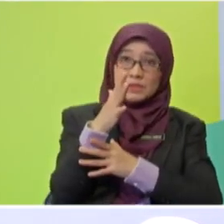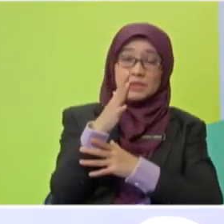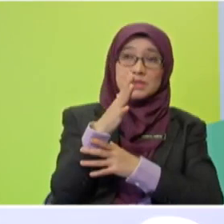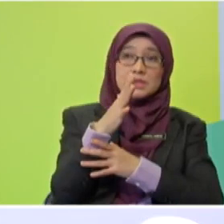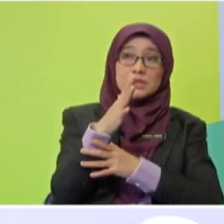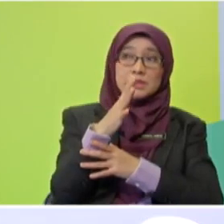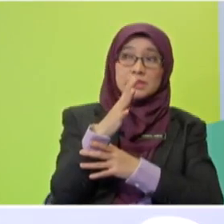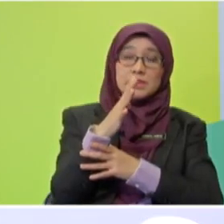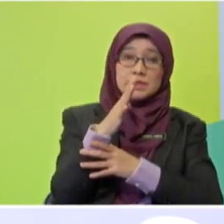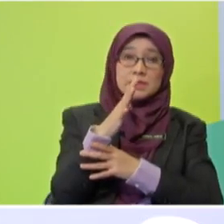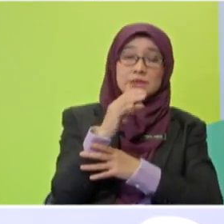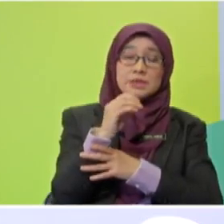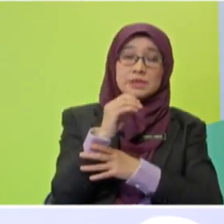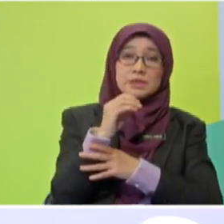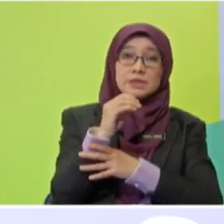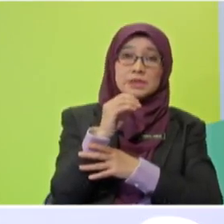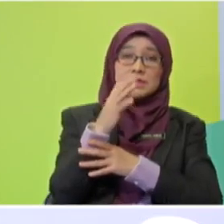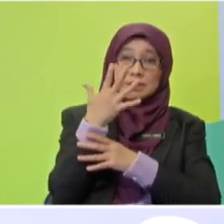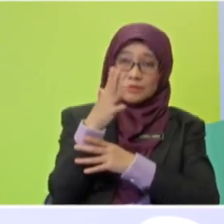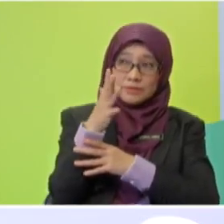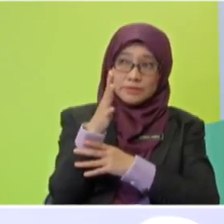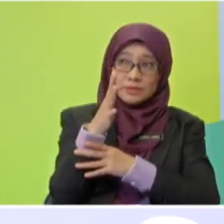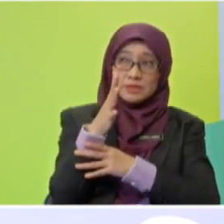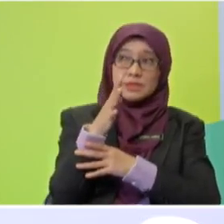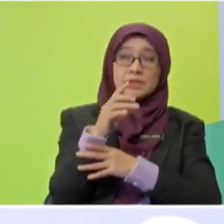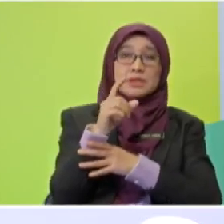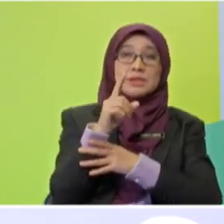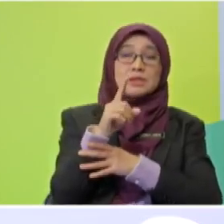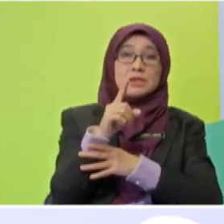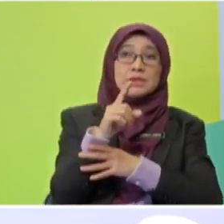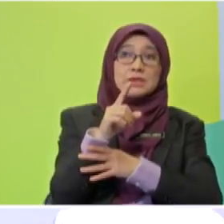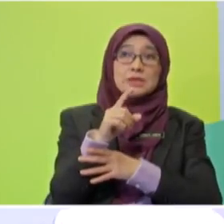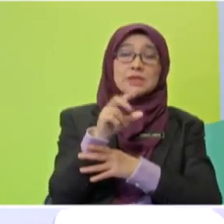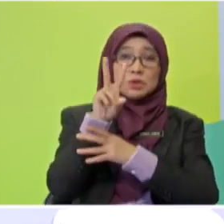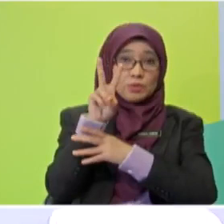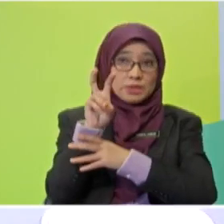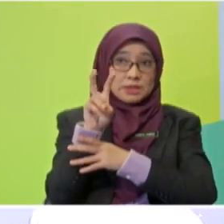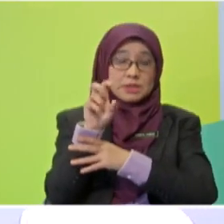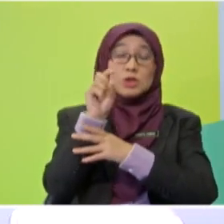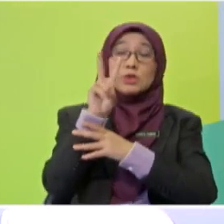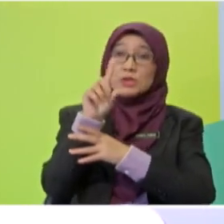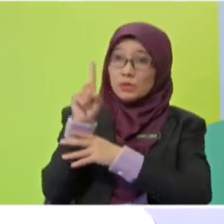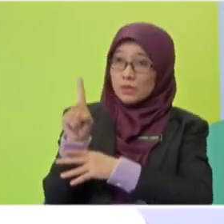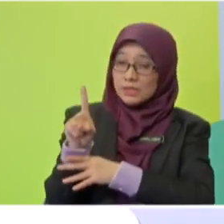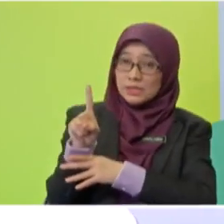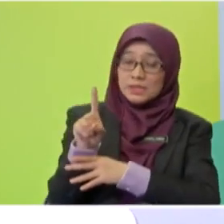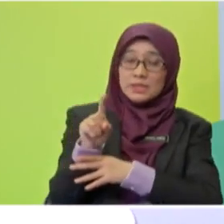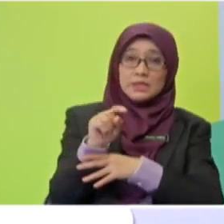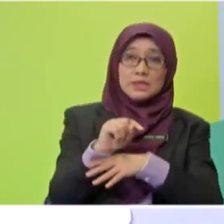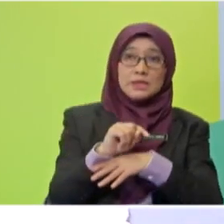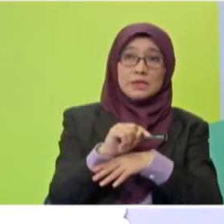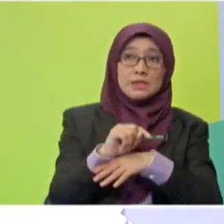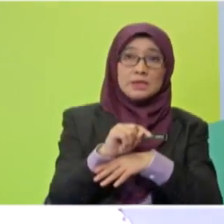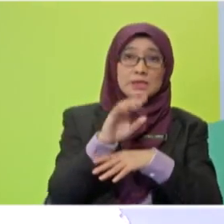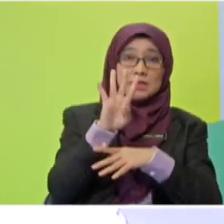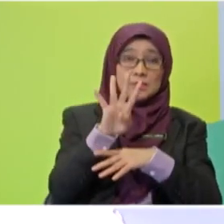put 0. Okay? Yeah. That is 15, carry 1. 5 times 4, 20, plus 1, 21. 2, 8 times 4,